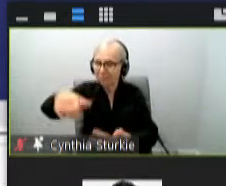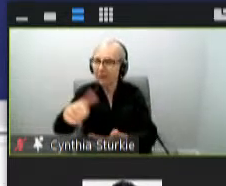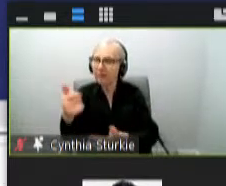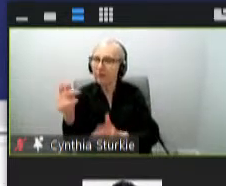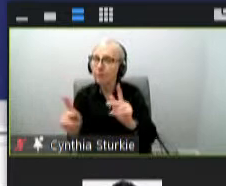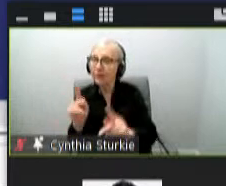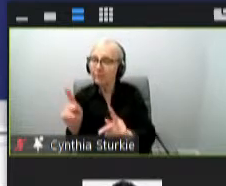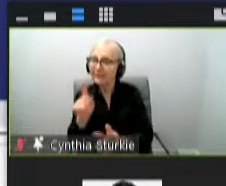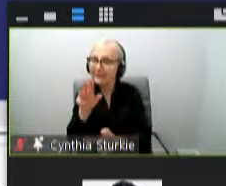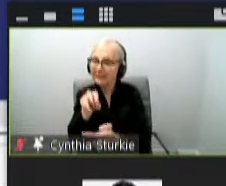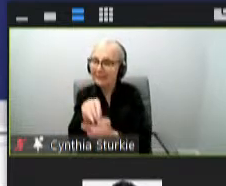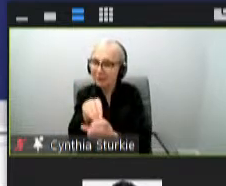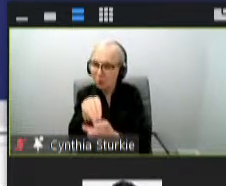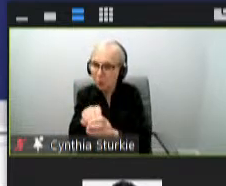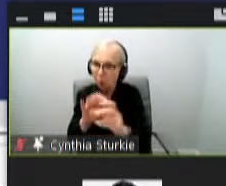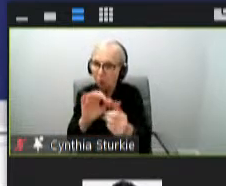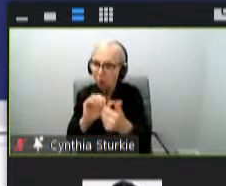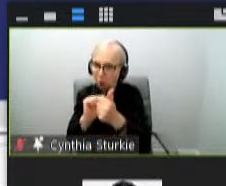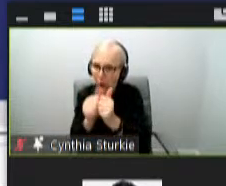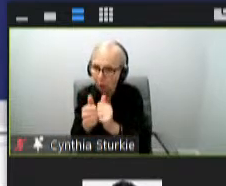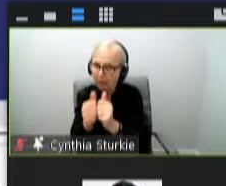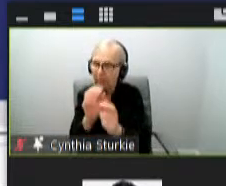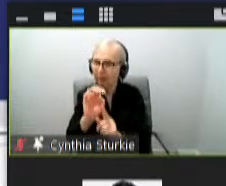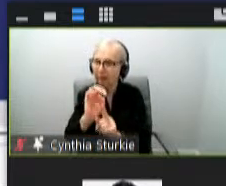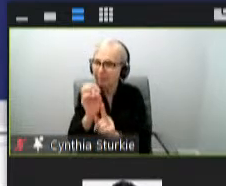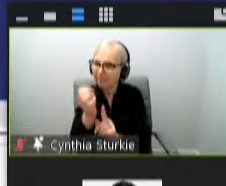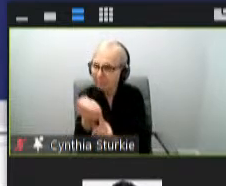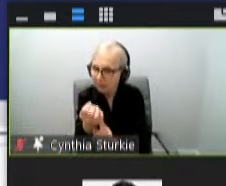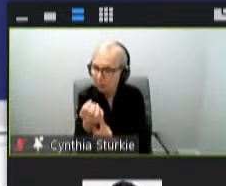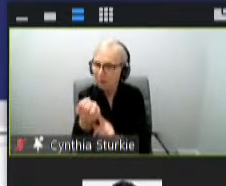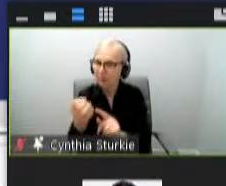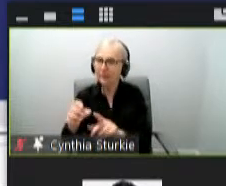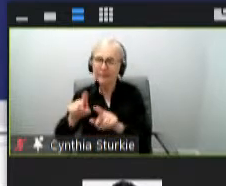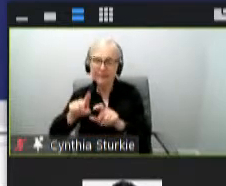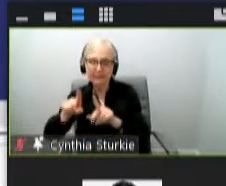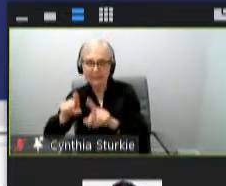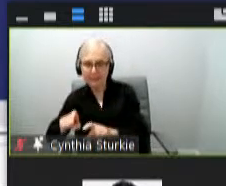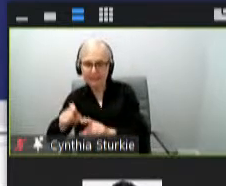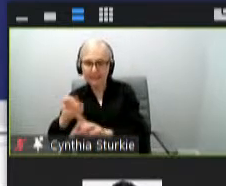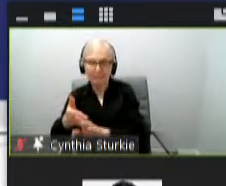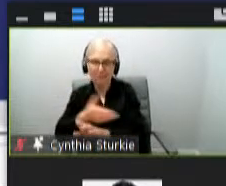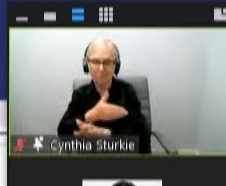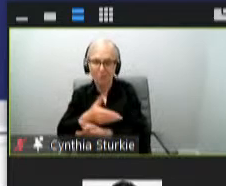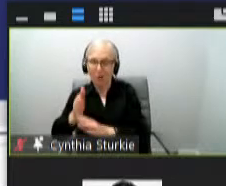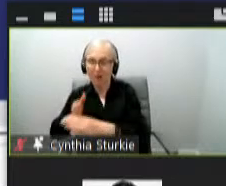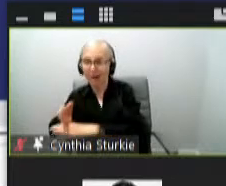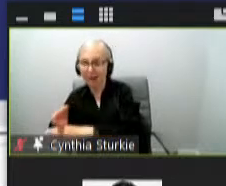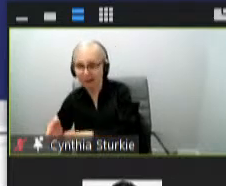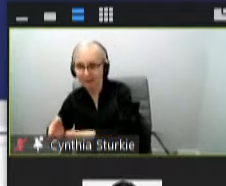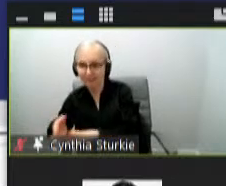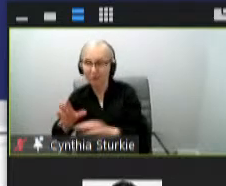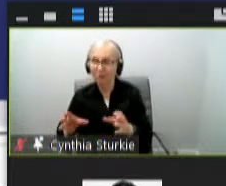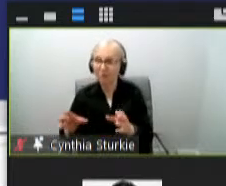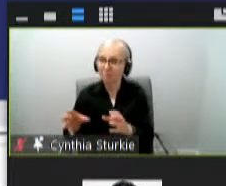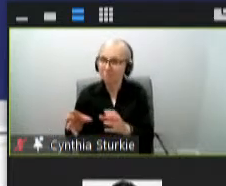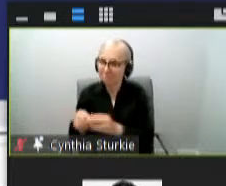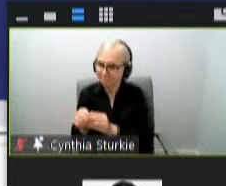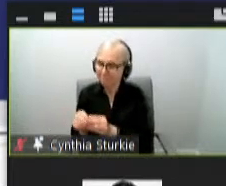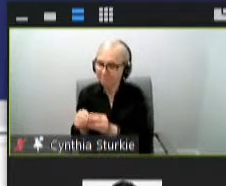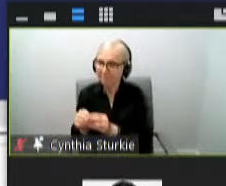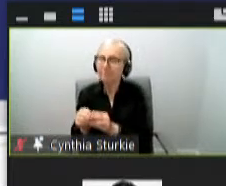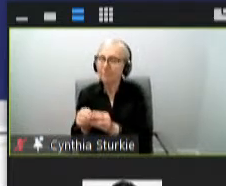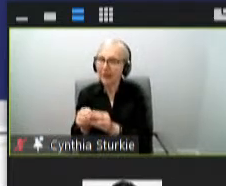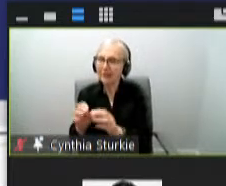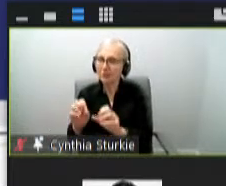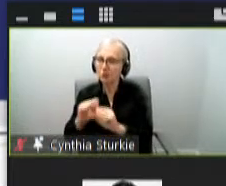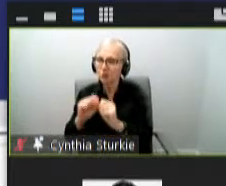especially indoor crowded environments. Also strategies like testing before or after gatherings. And then of course, social distancing continues to be